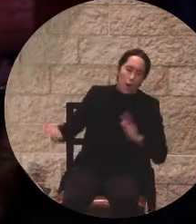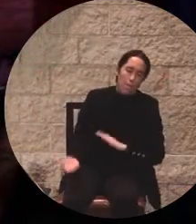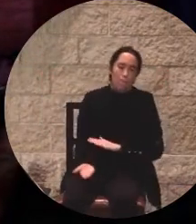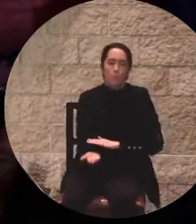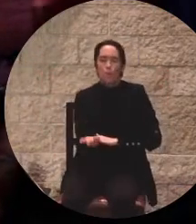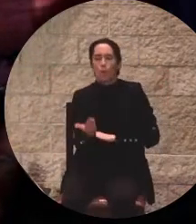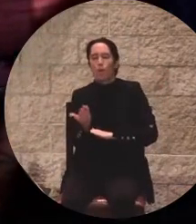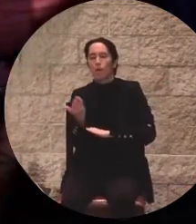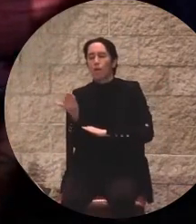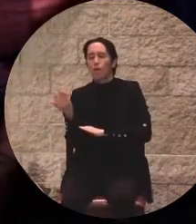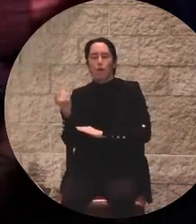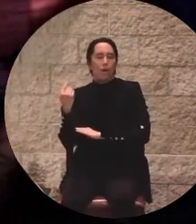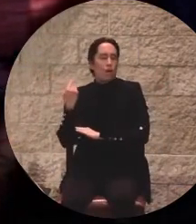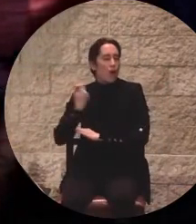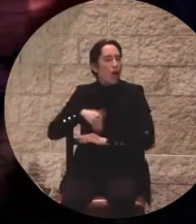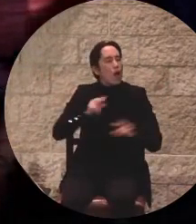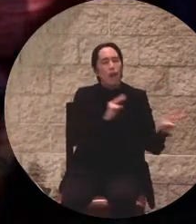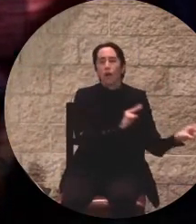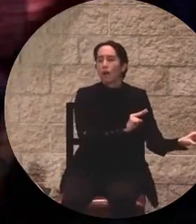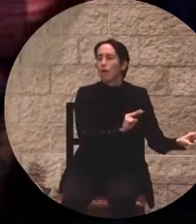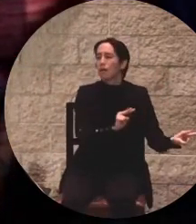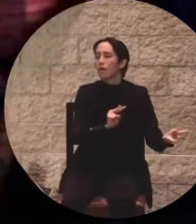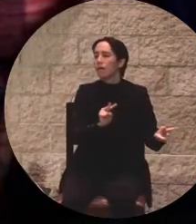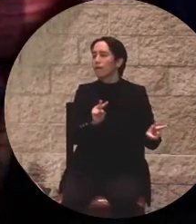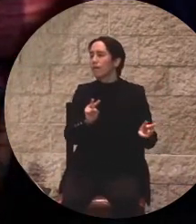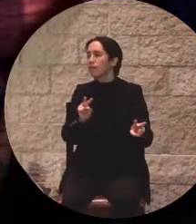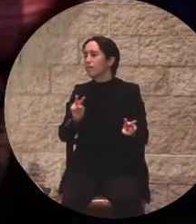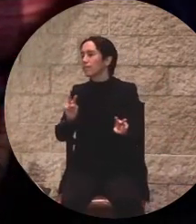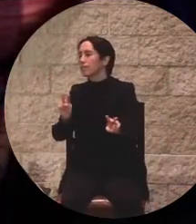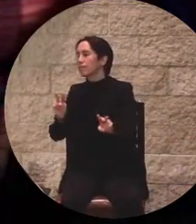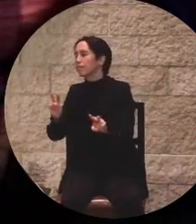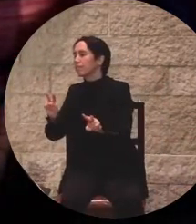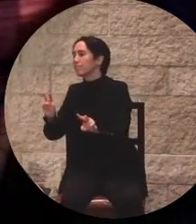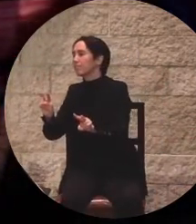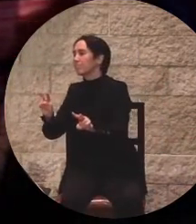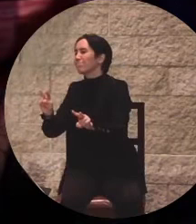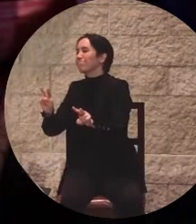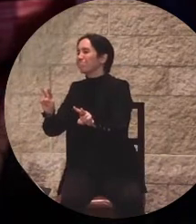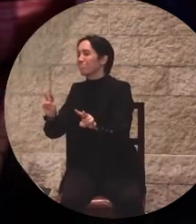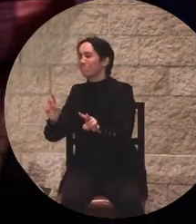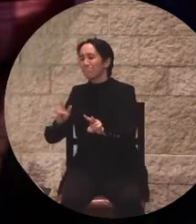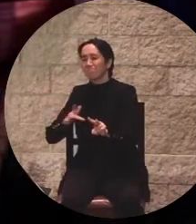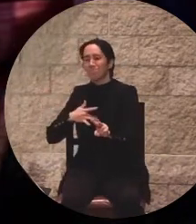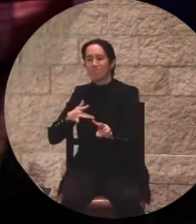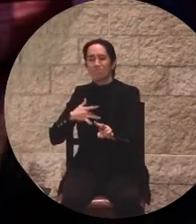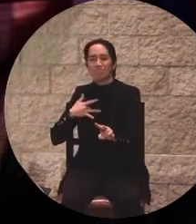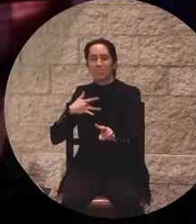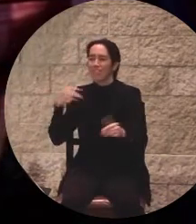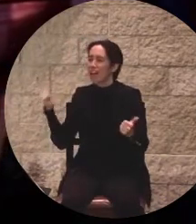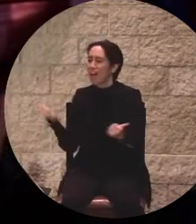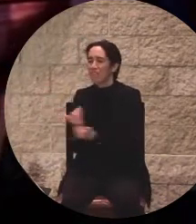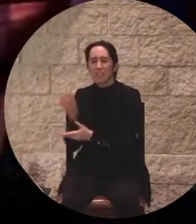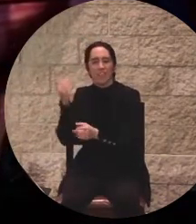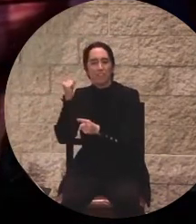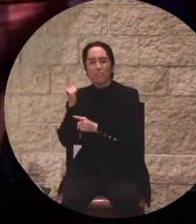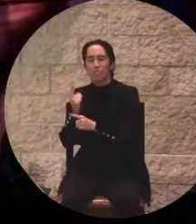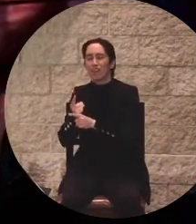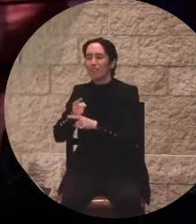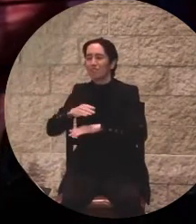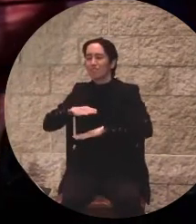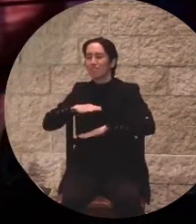And I knew this morning scene would make me feel that all is